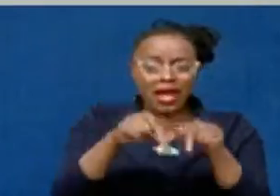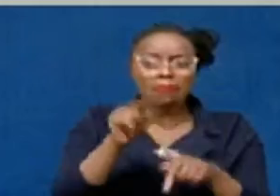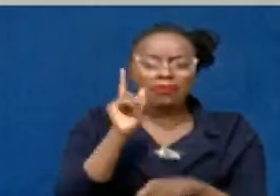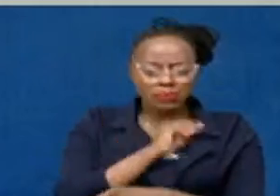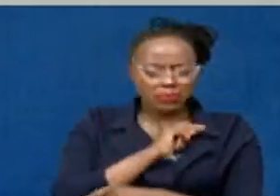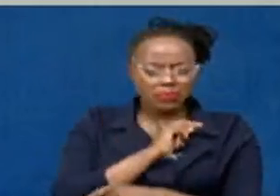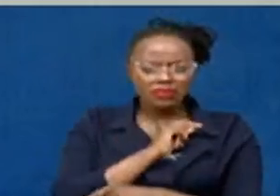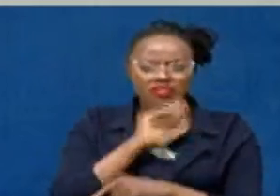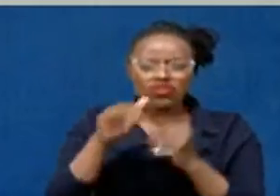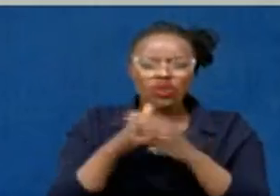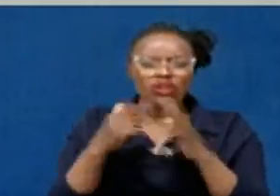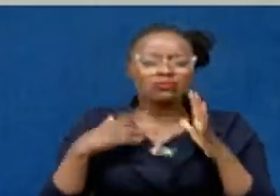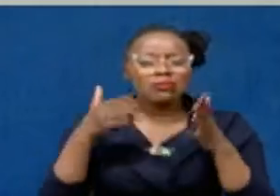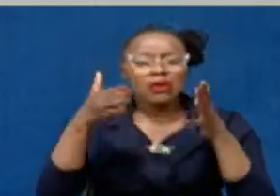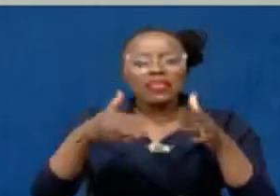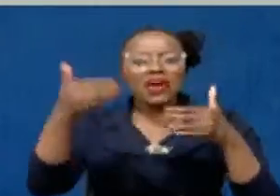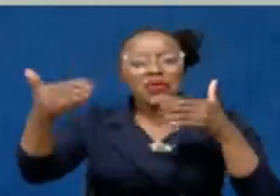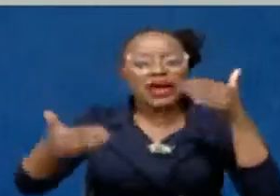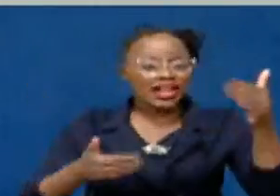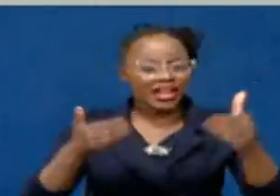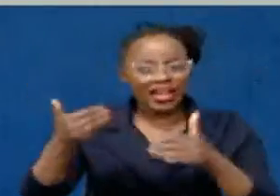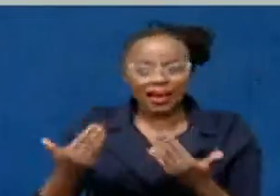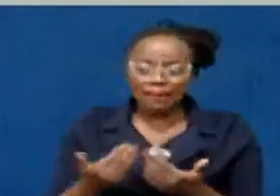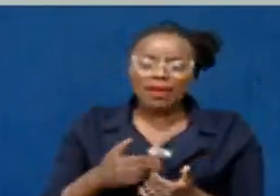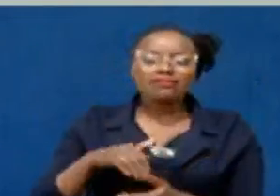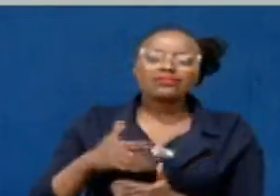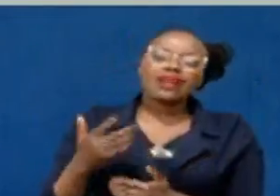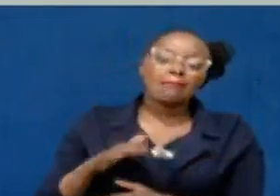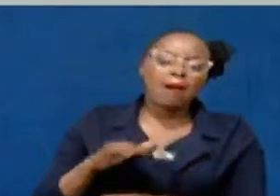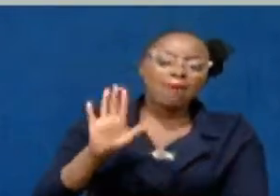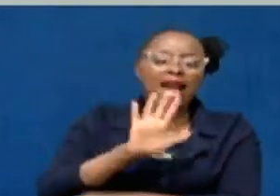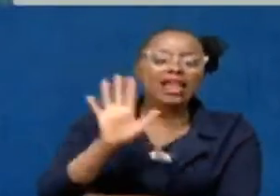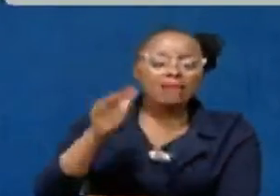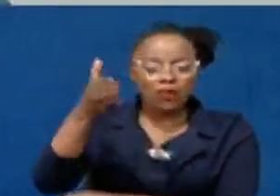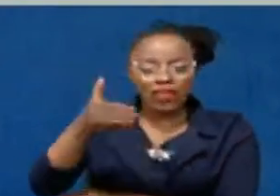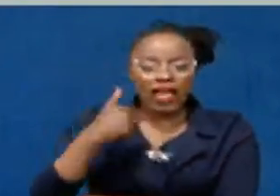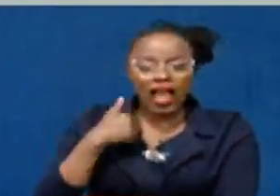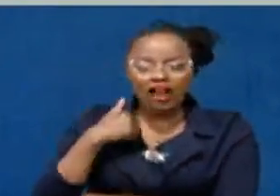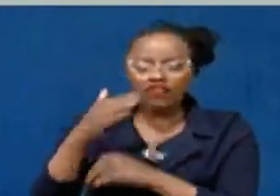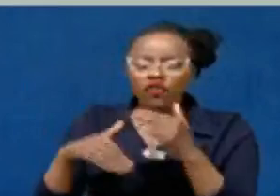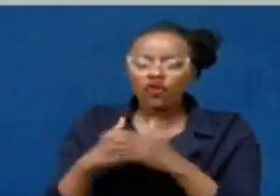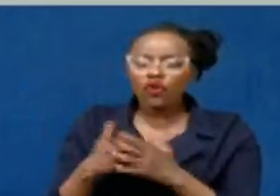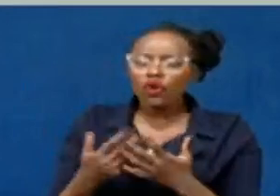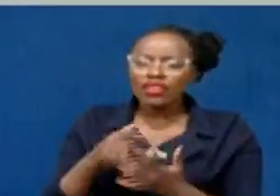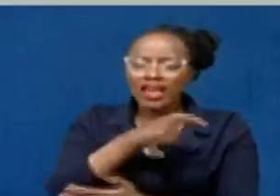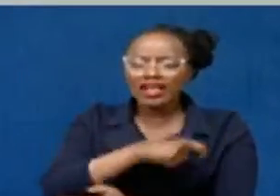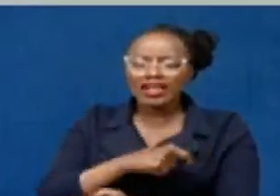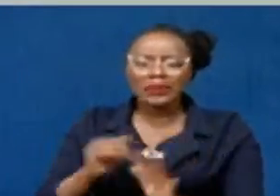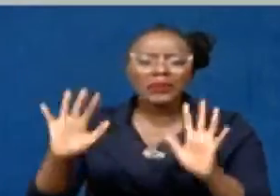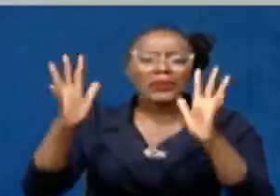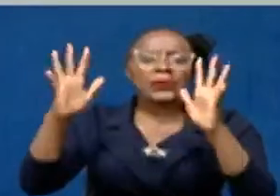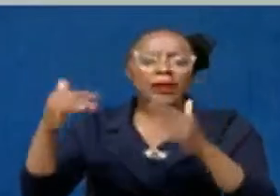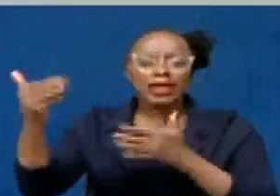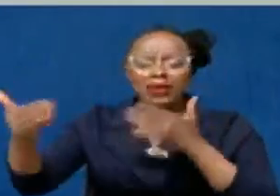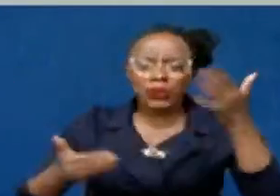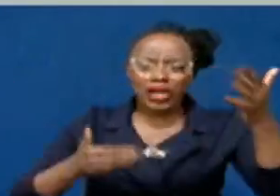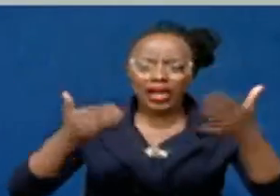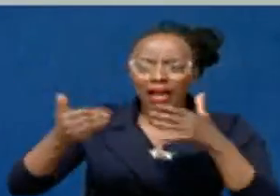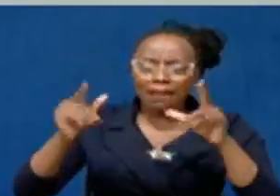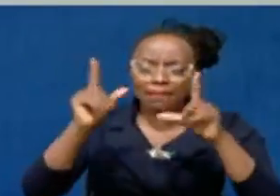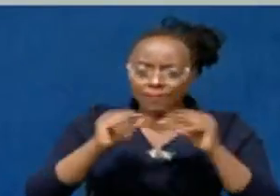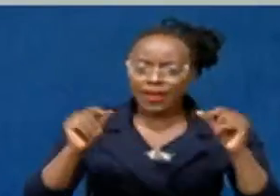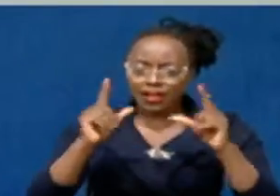clip. Yeah. They're all there welcoming him. Charity Gill was there. You know, all the delegates were shouting, welcoming him. It is fine. But then the message